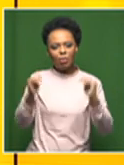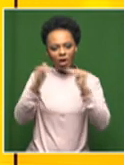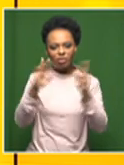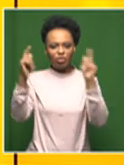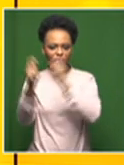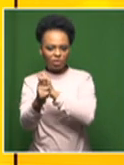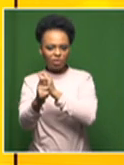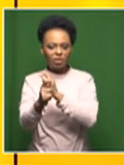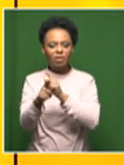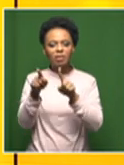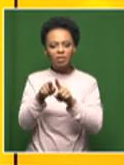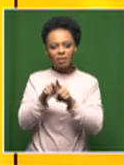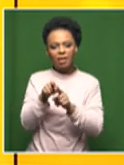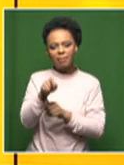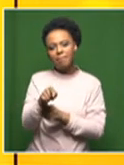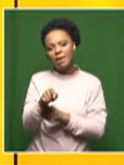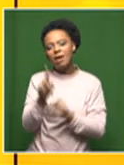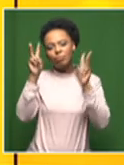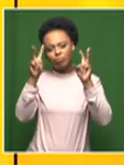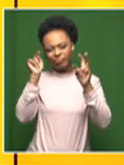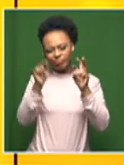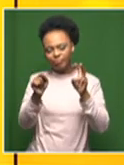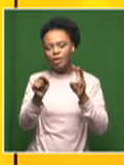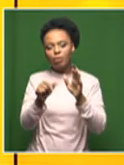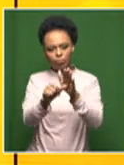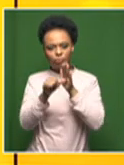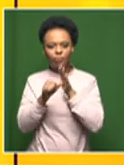transformation and such topics. But that's where we're going to park it for now.